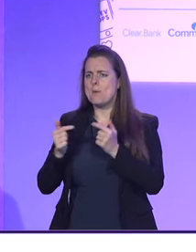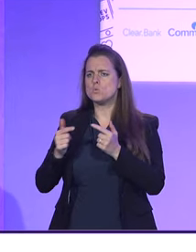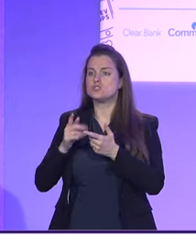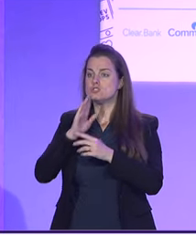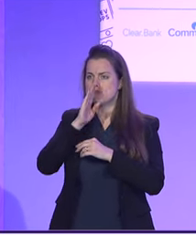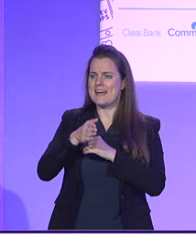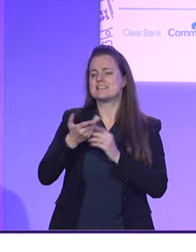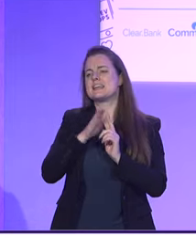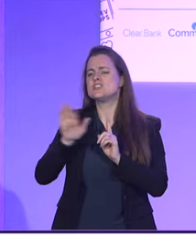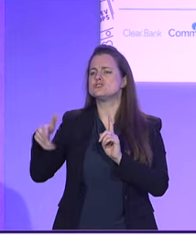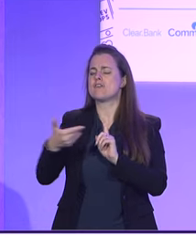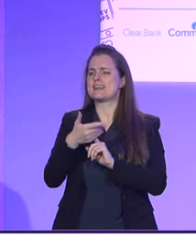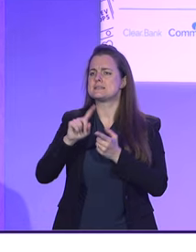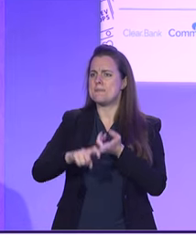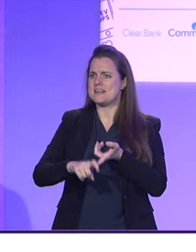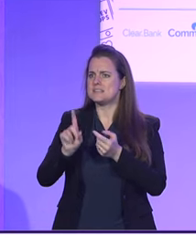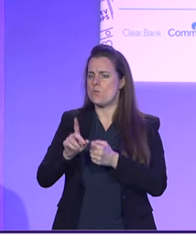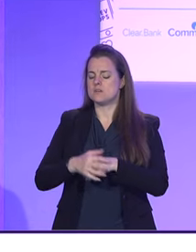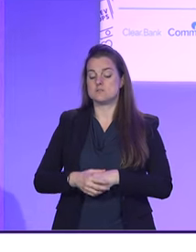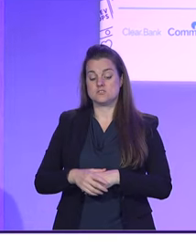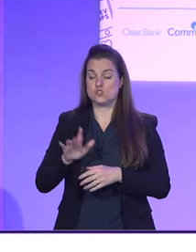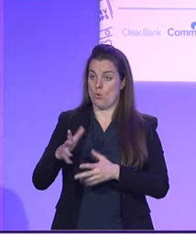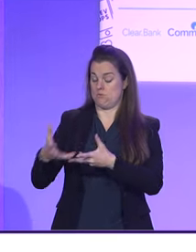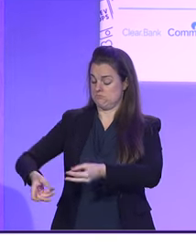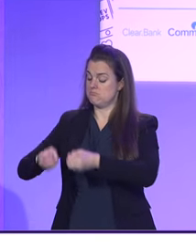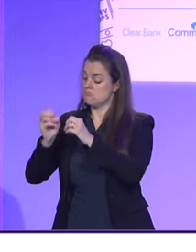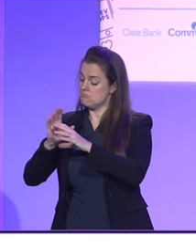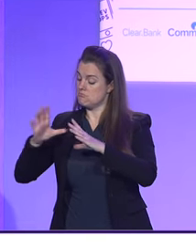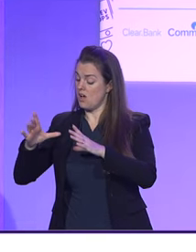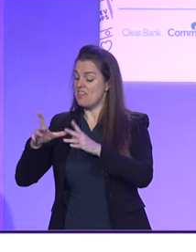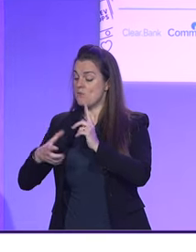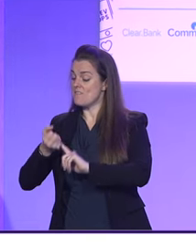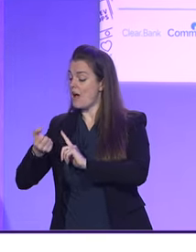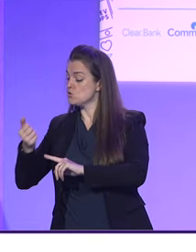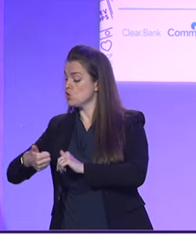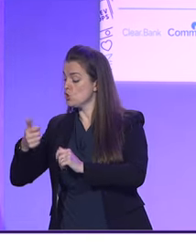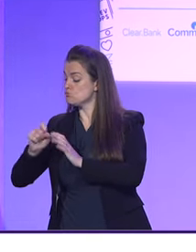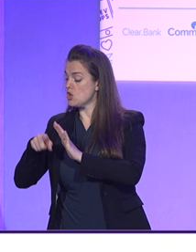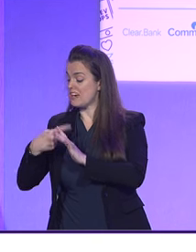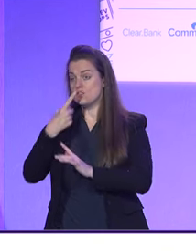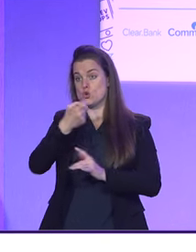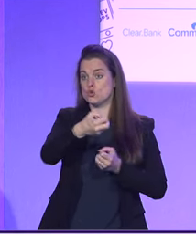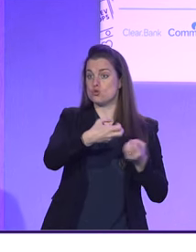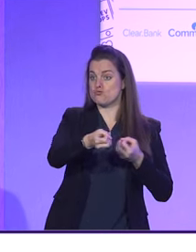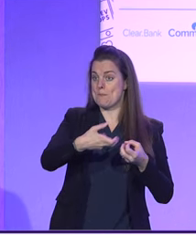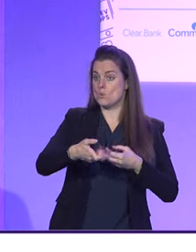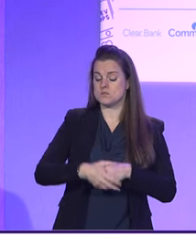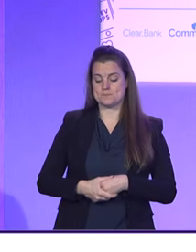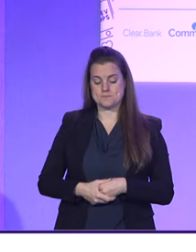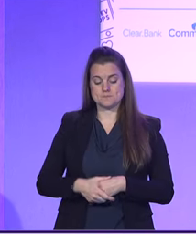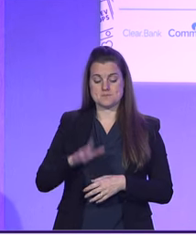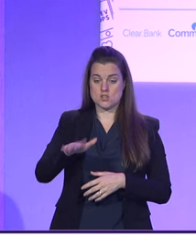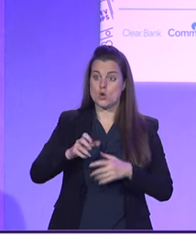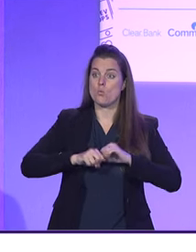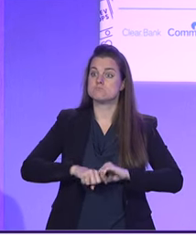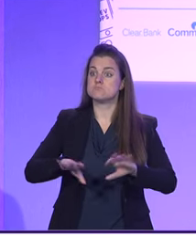dependencies. And given this data, we were able to find some good projects to contribute to. Now, we'd recently rolled out GitHub Advanced